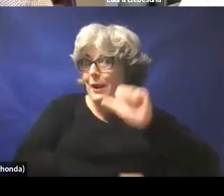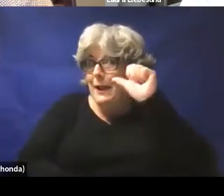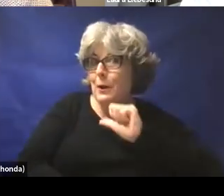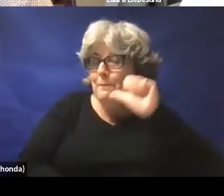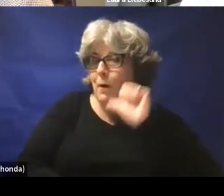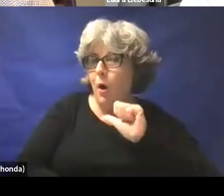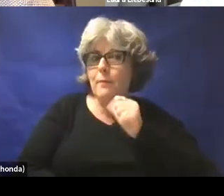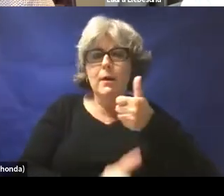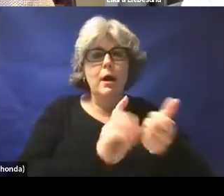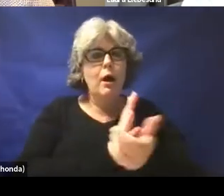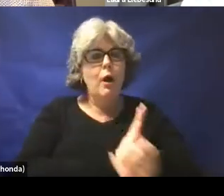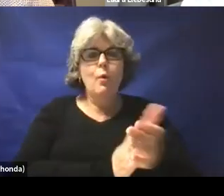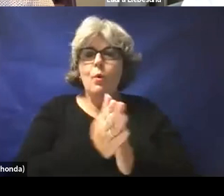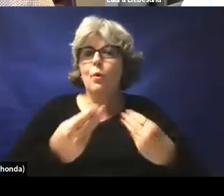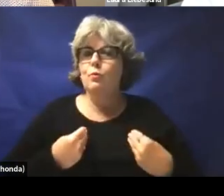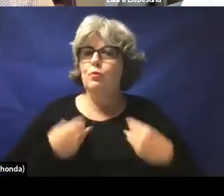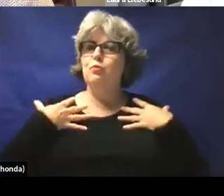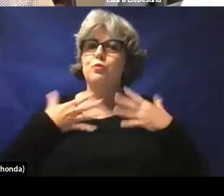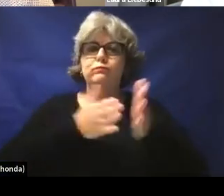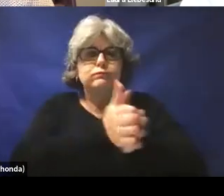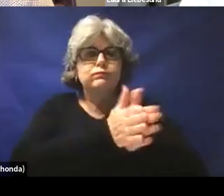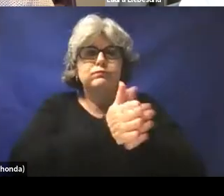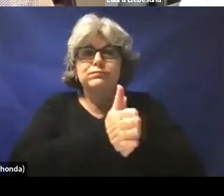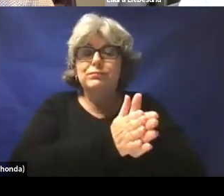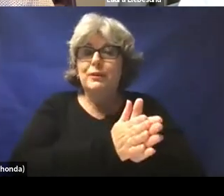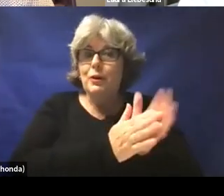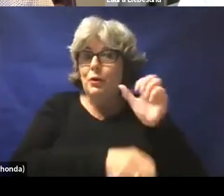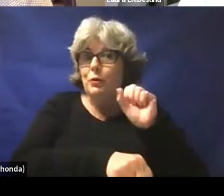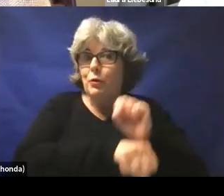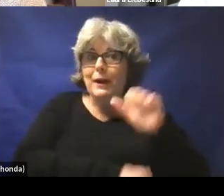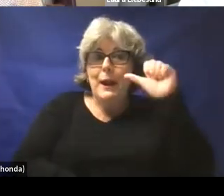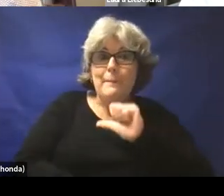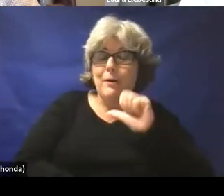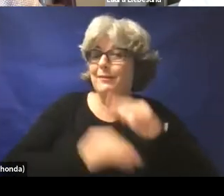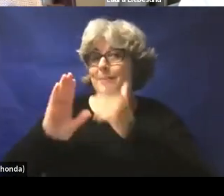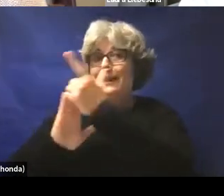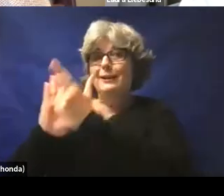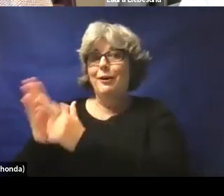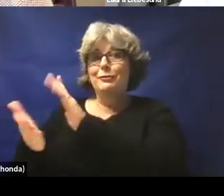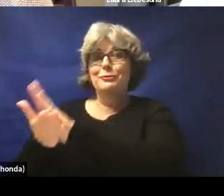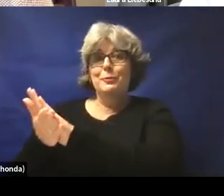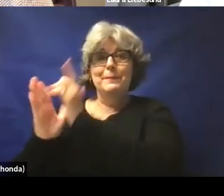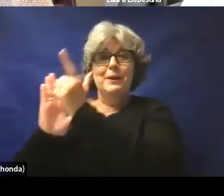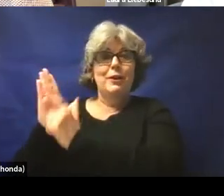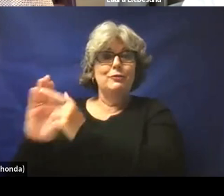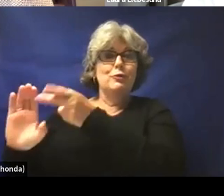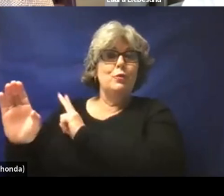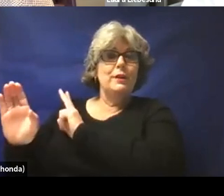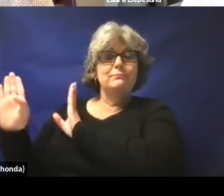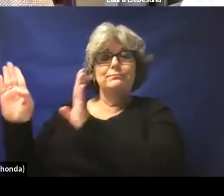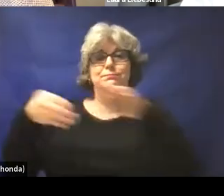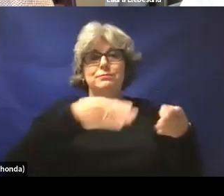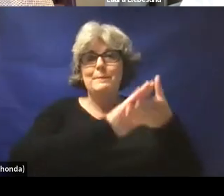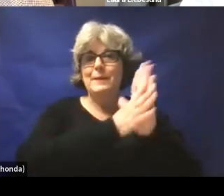was really energized by it and more energized than he was by law school. And so he quit law school and became a